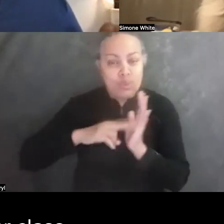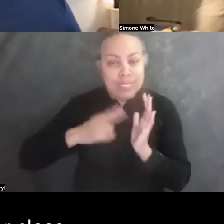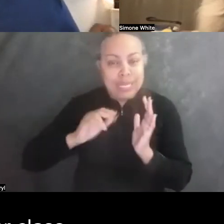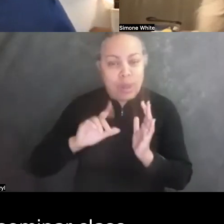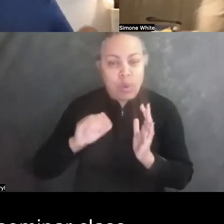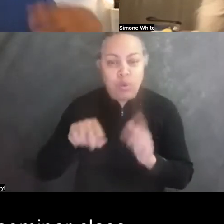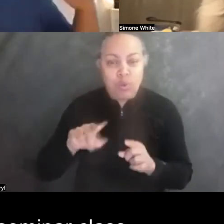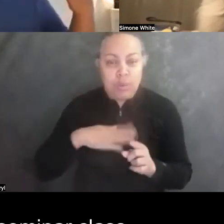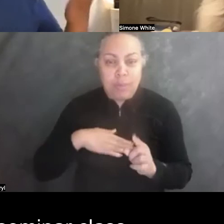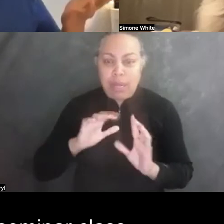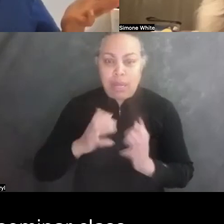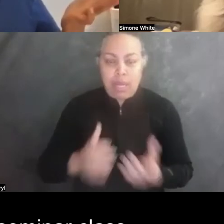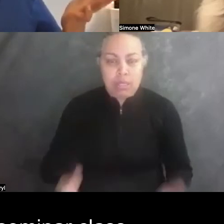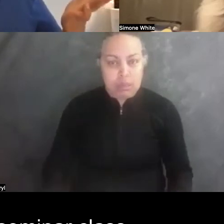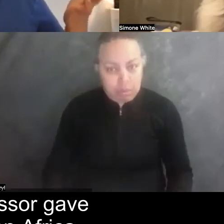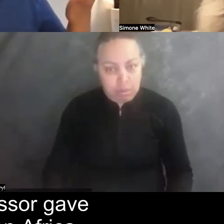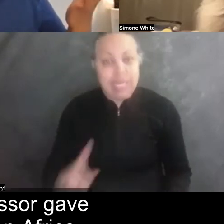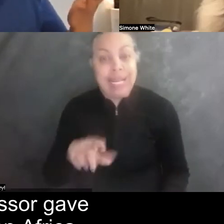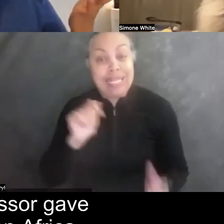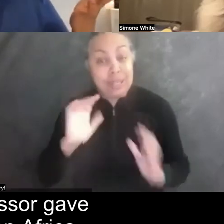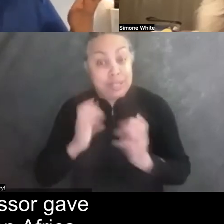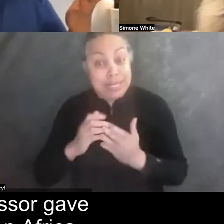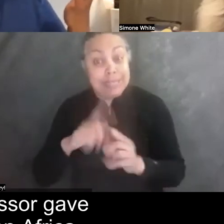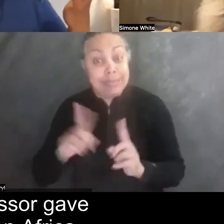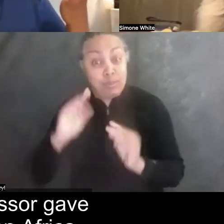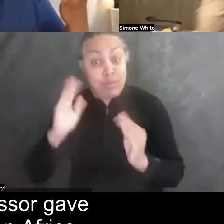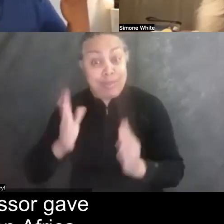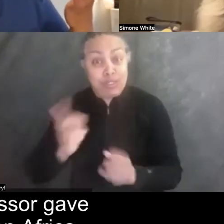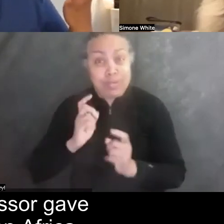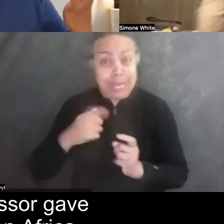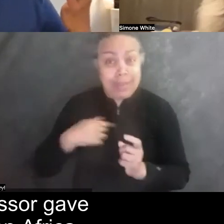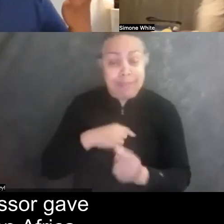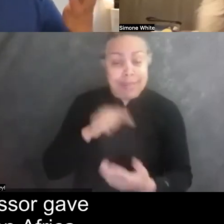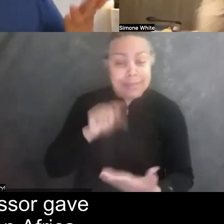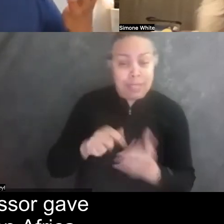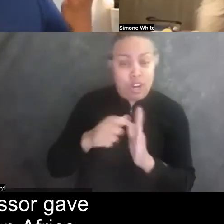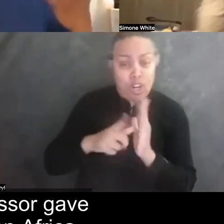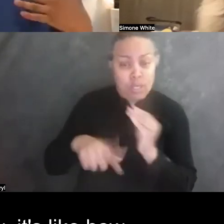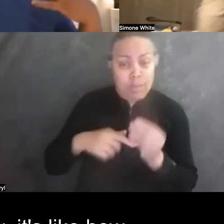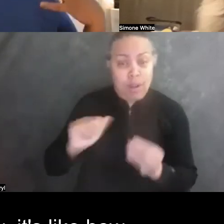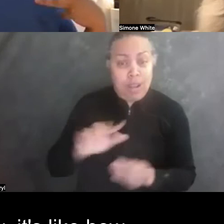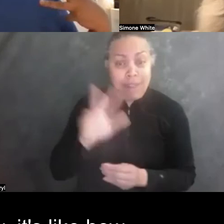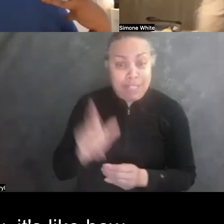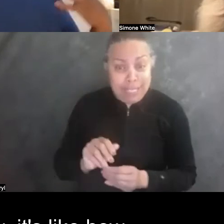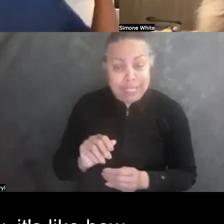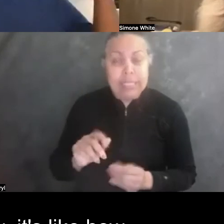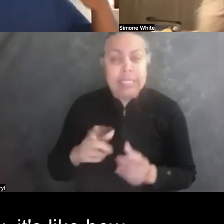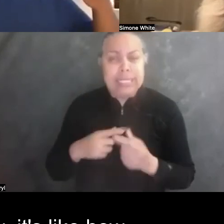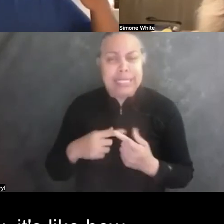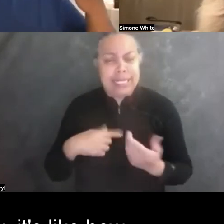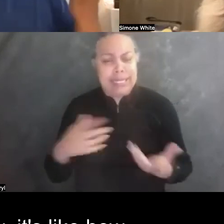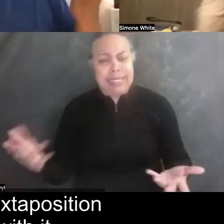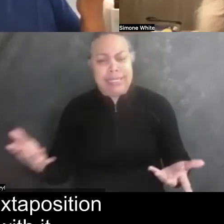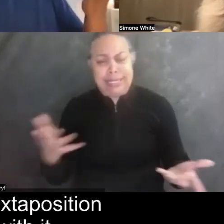seminar class. And then my other seminar class, my other professor gave us his article on Africa. And then, it's like